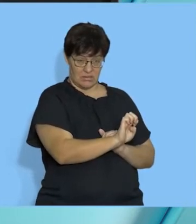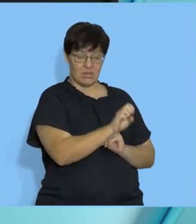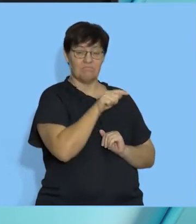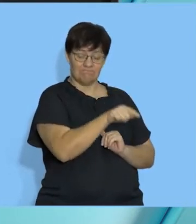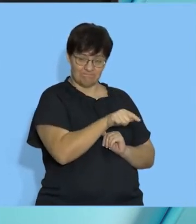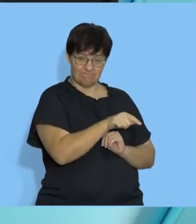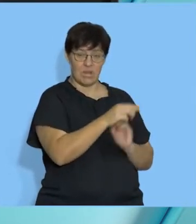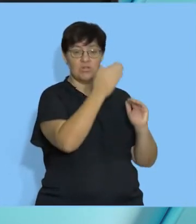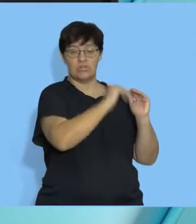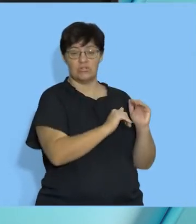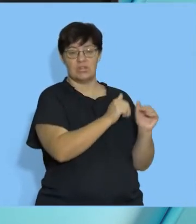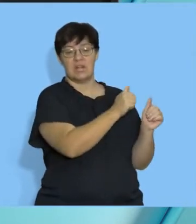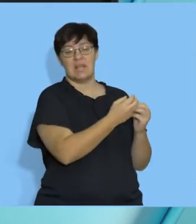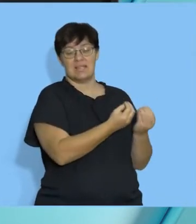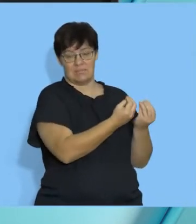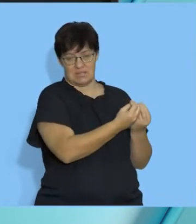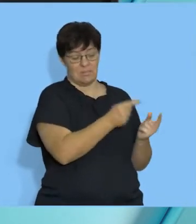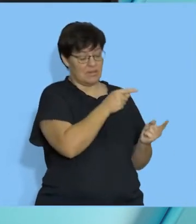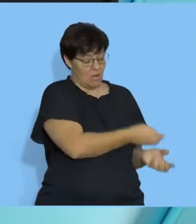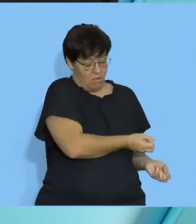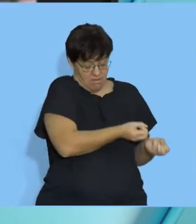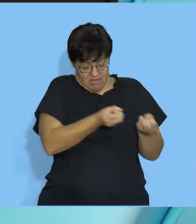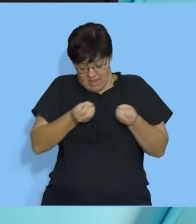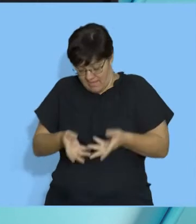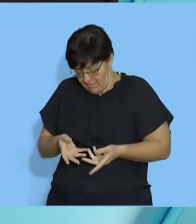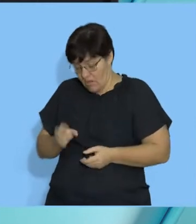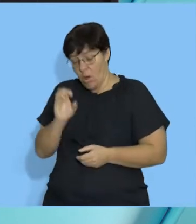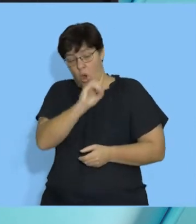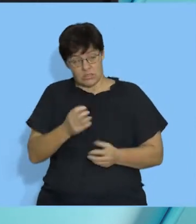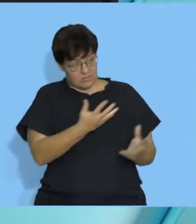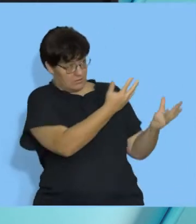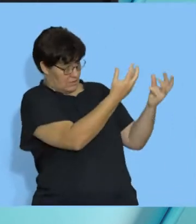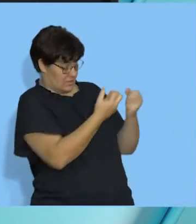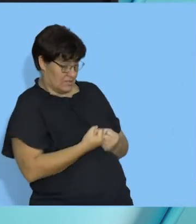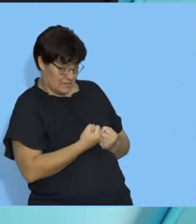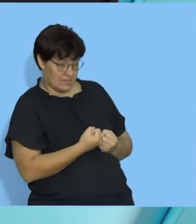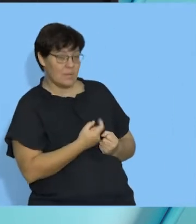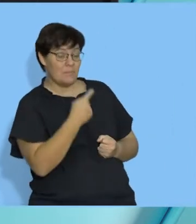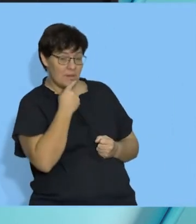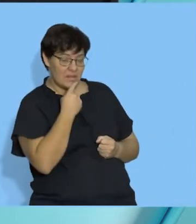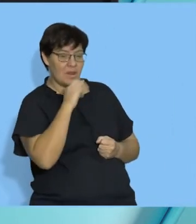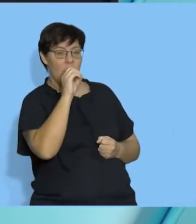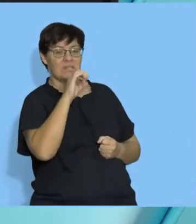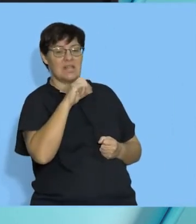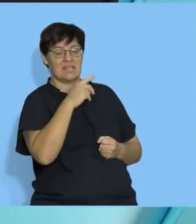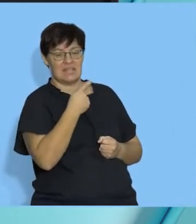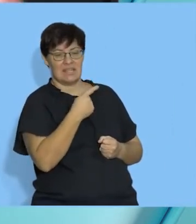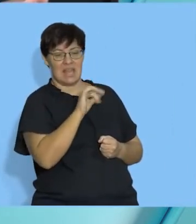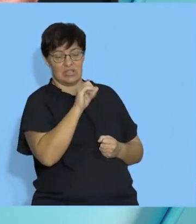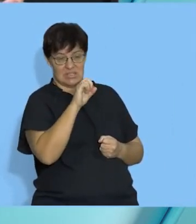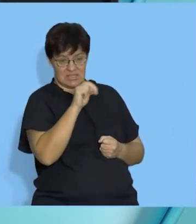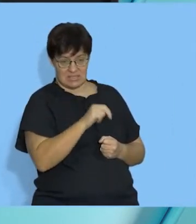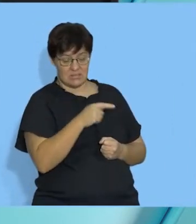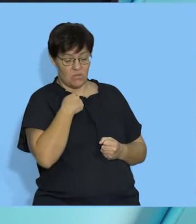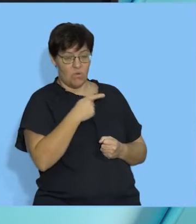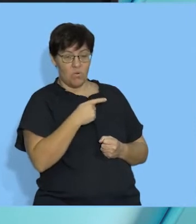agent. Now, oxygen gained, we refer to it as an oxidizing agent. So in short, we are saying that a reducing